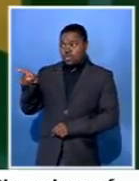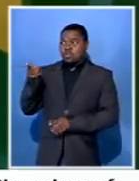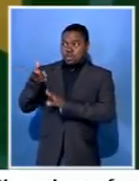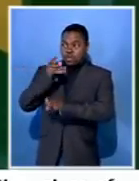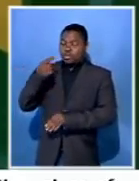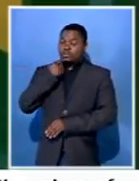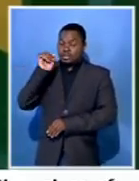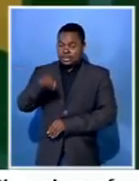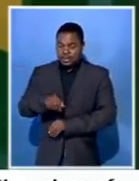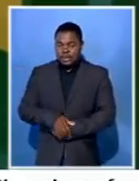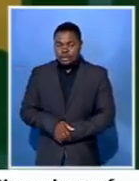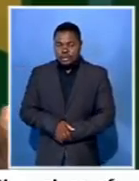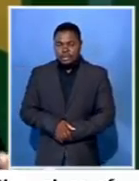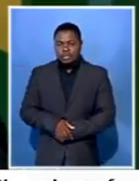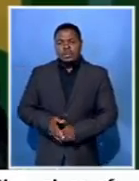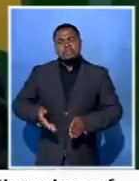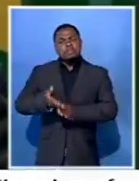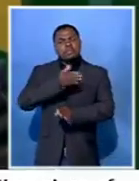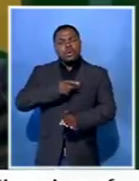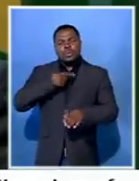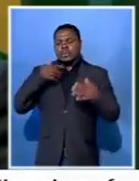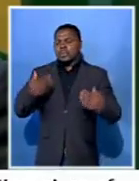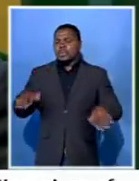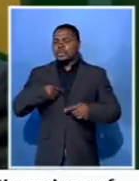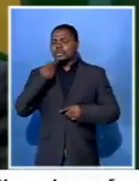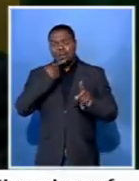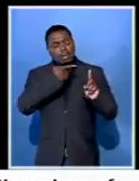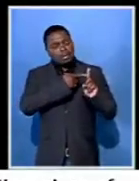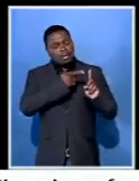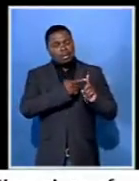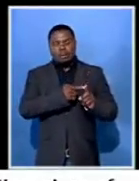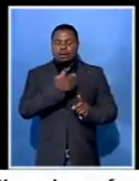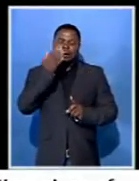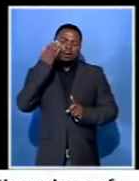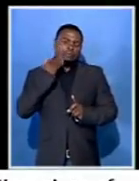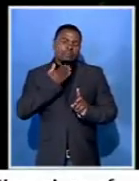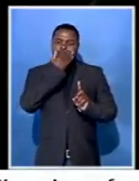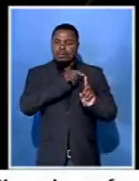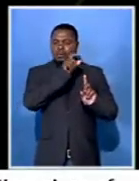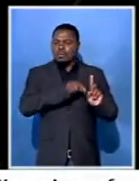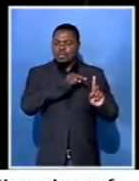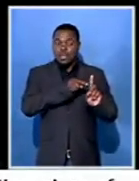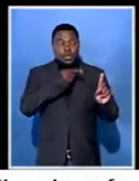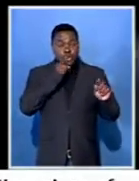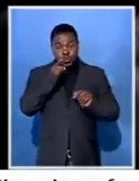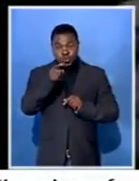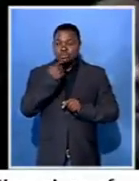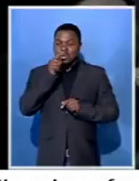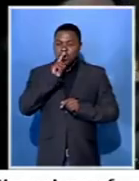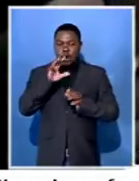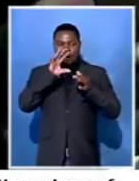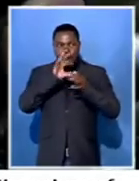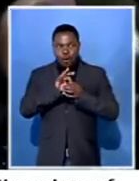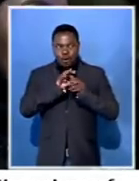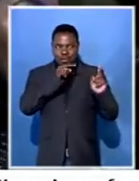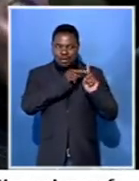we've been talking about this wonderful, gentle soul. You say that at home he was